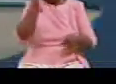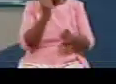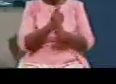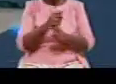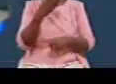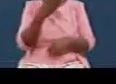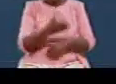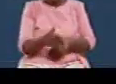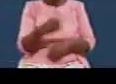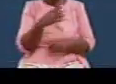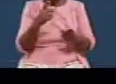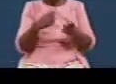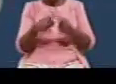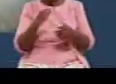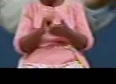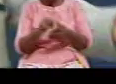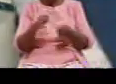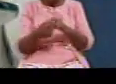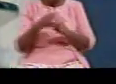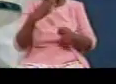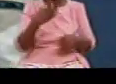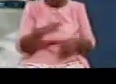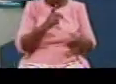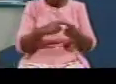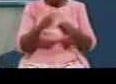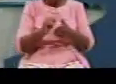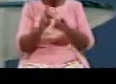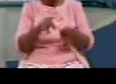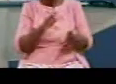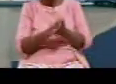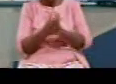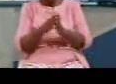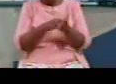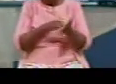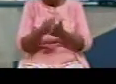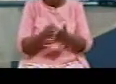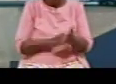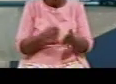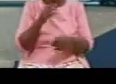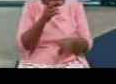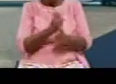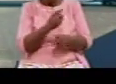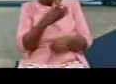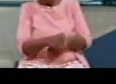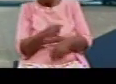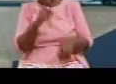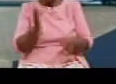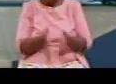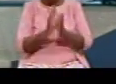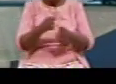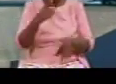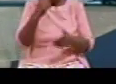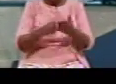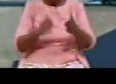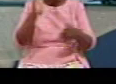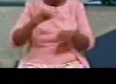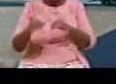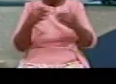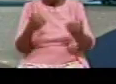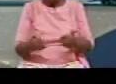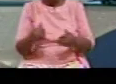the person is bogged down. What am I going to do? He cannot get out of the house. He's there